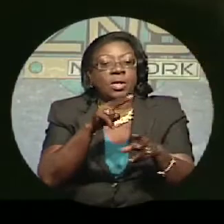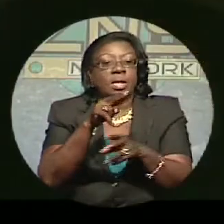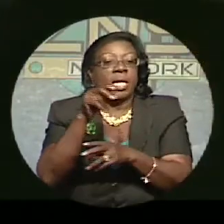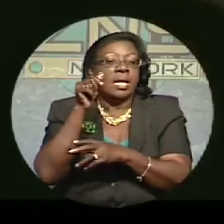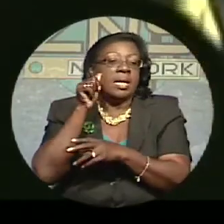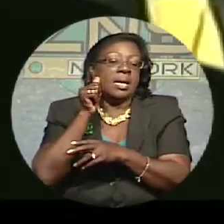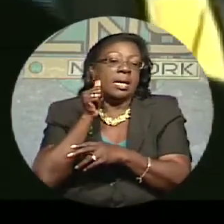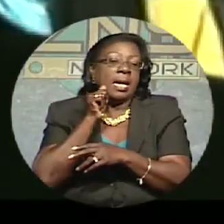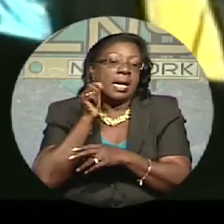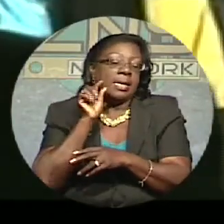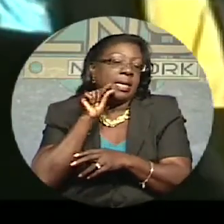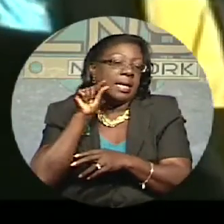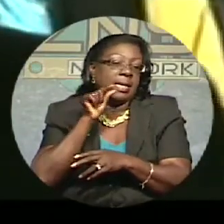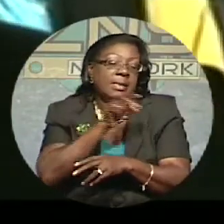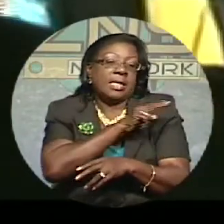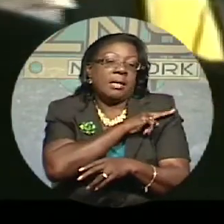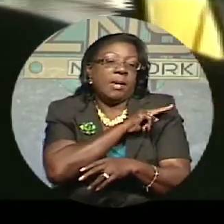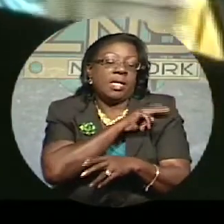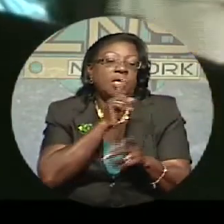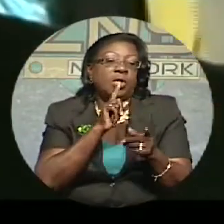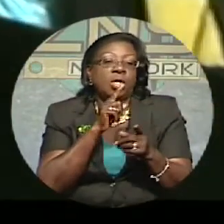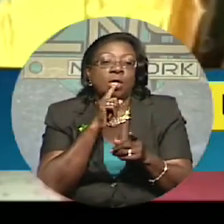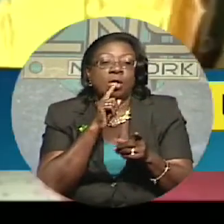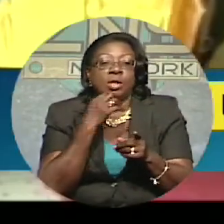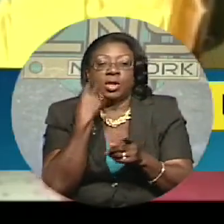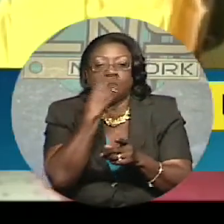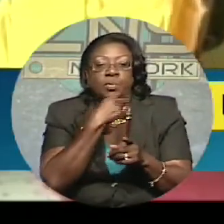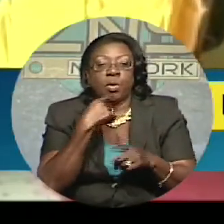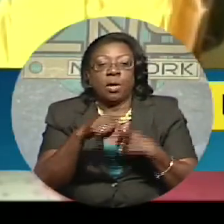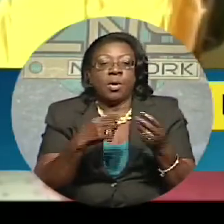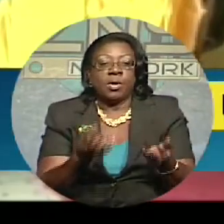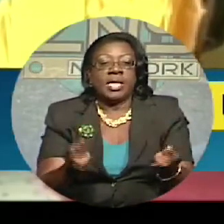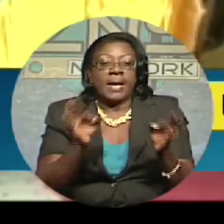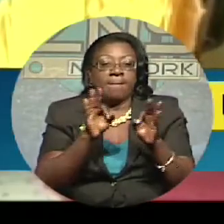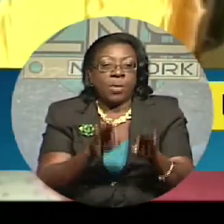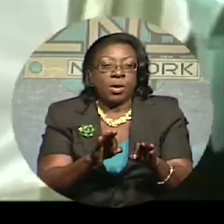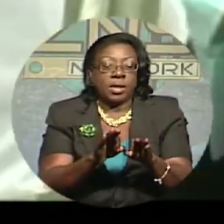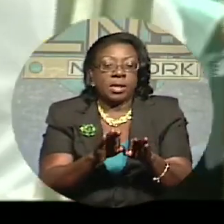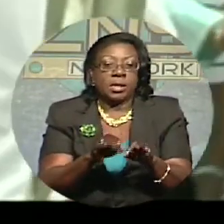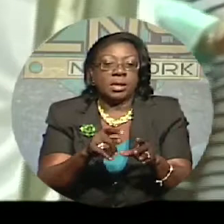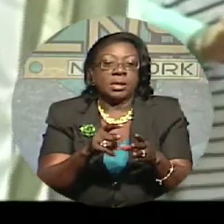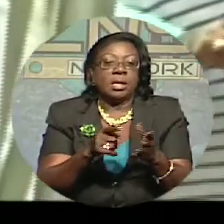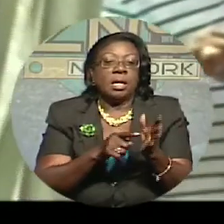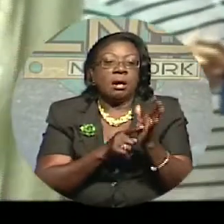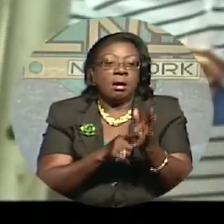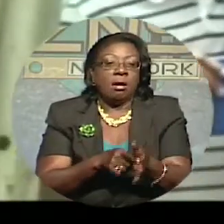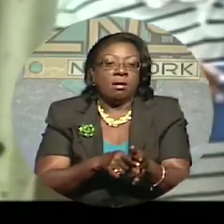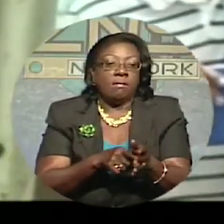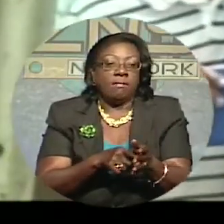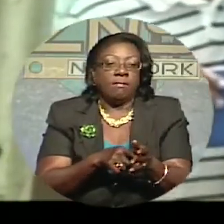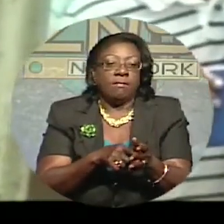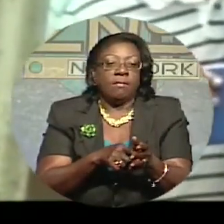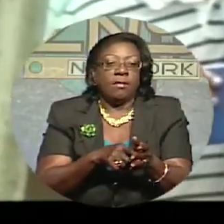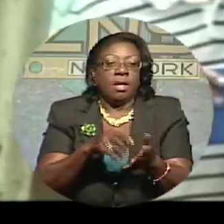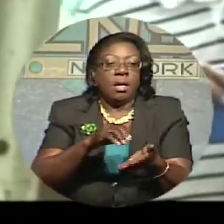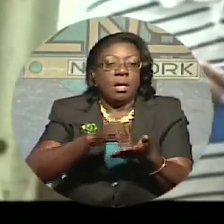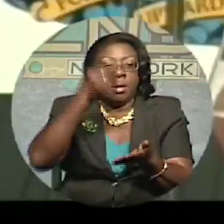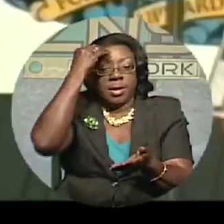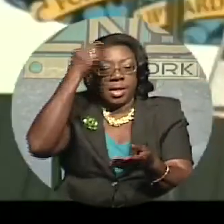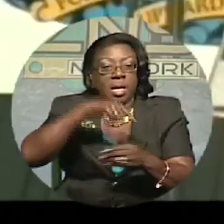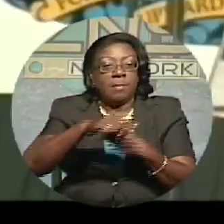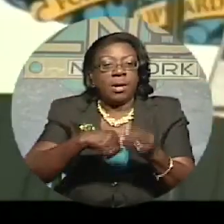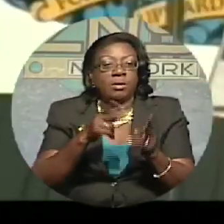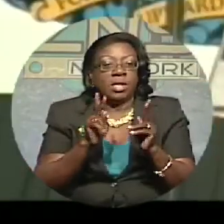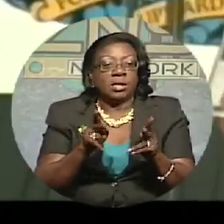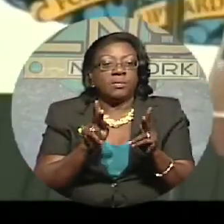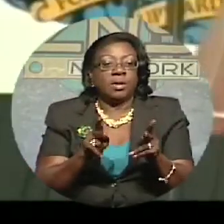Glenys Hannah-Martin, spoke of the importance of highlighting outstanding Bahamians who are featured on the commemorative stamps. This